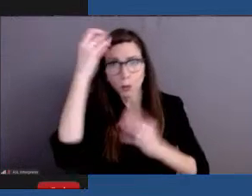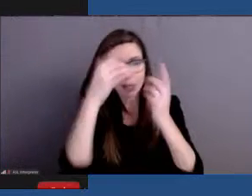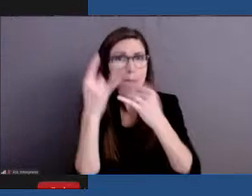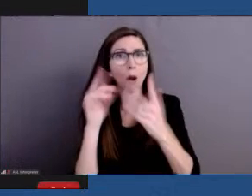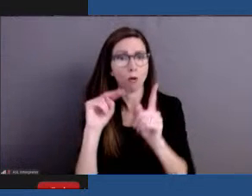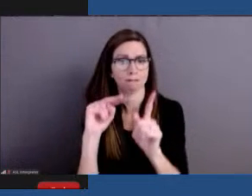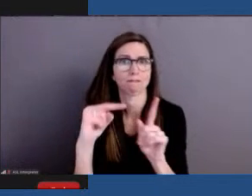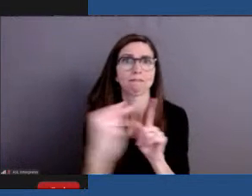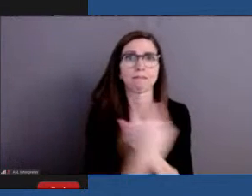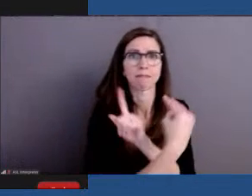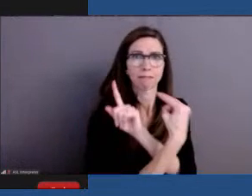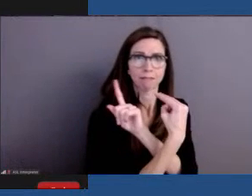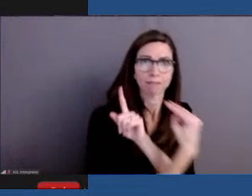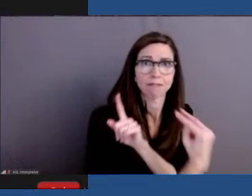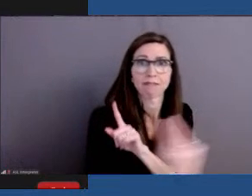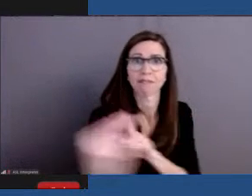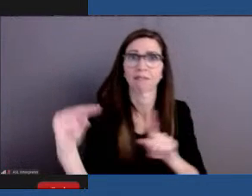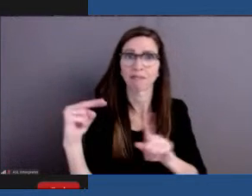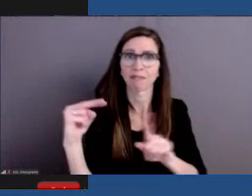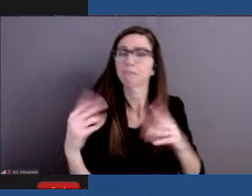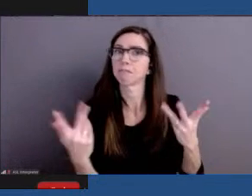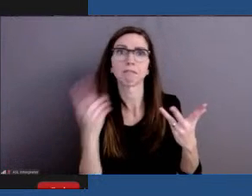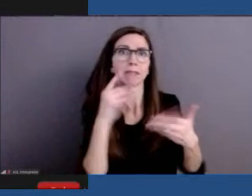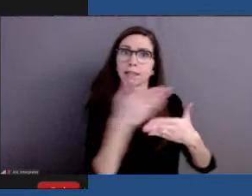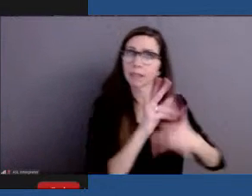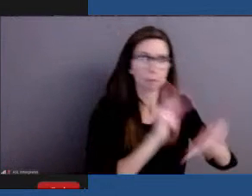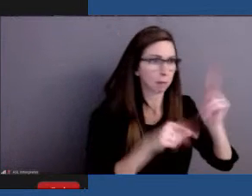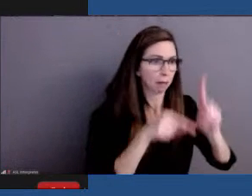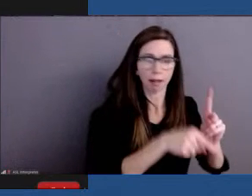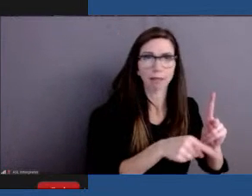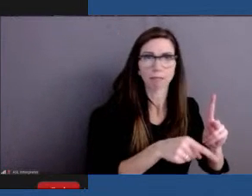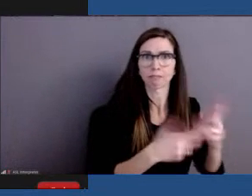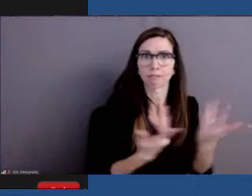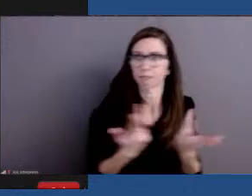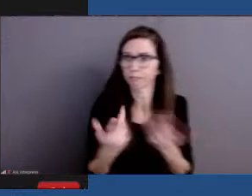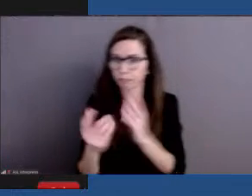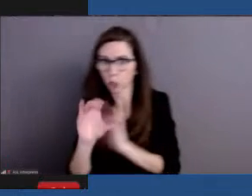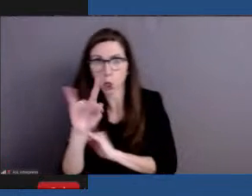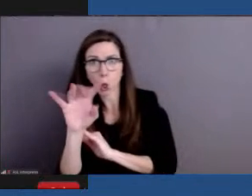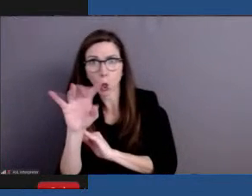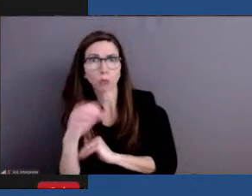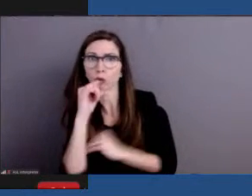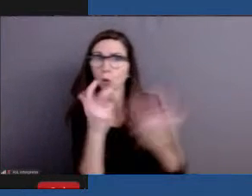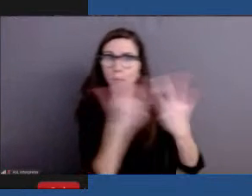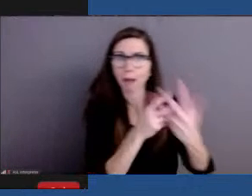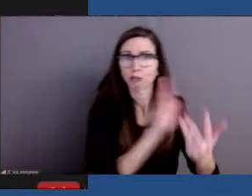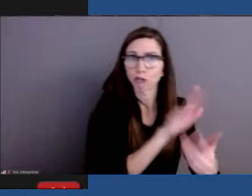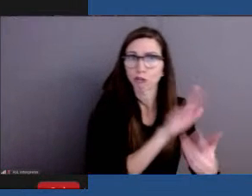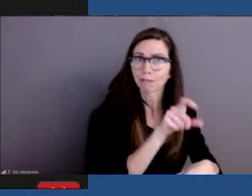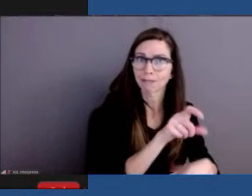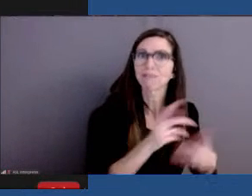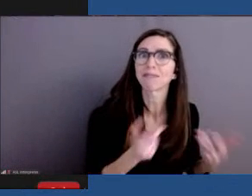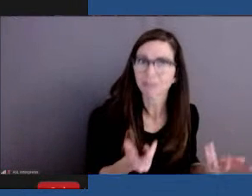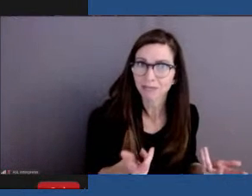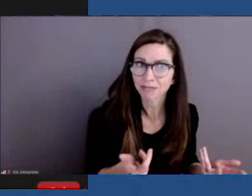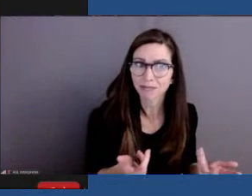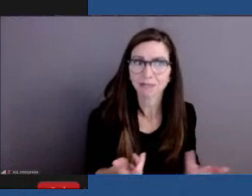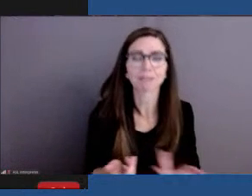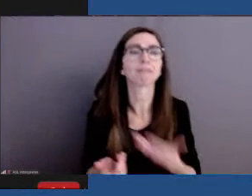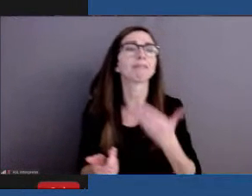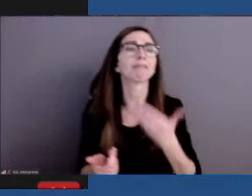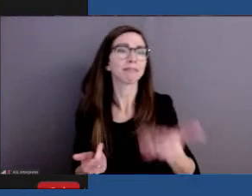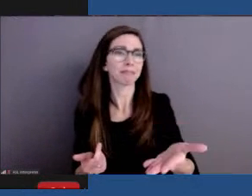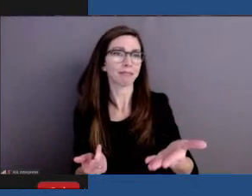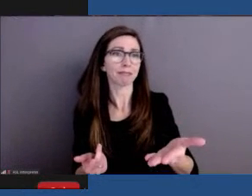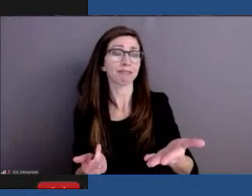be addressed in codes and standards. Next slide, please. When we talk about the evolution of